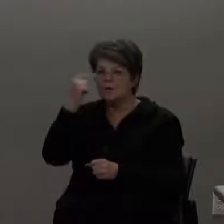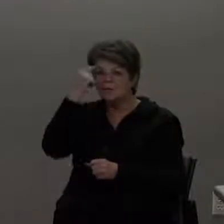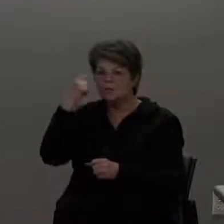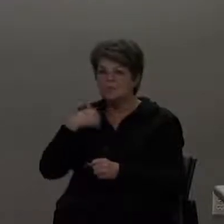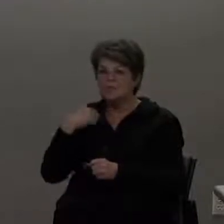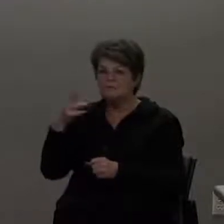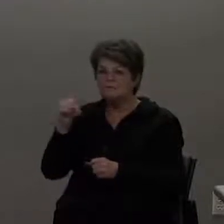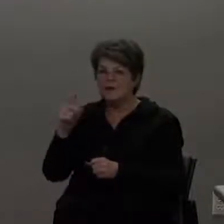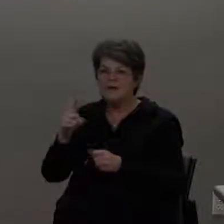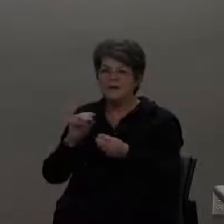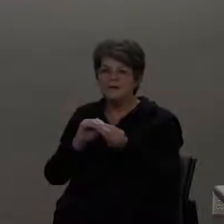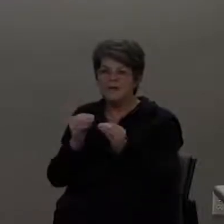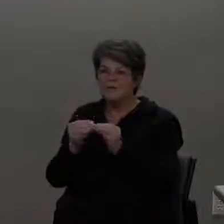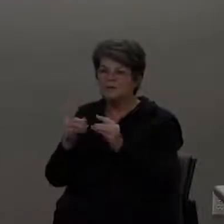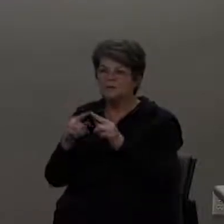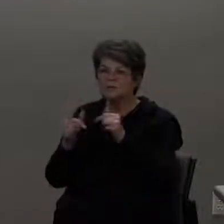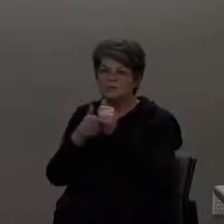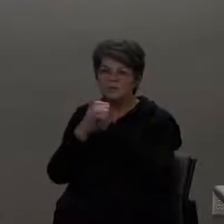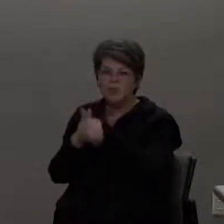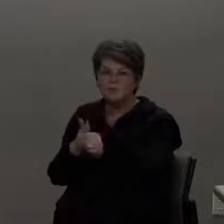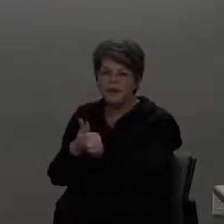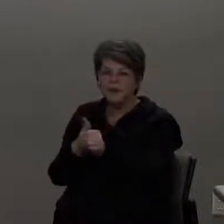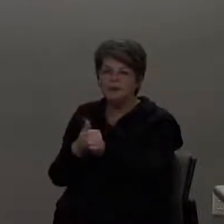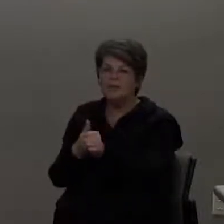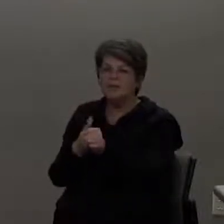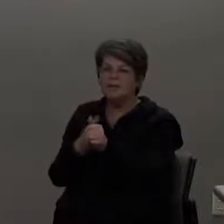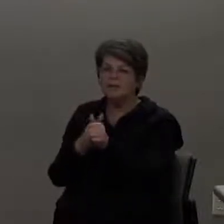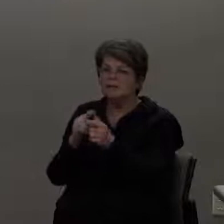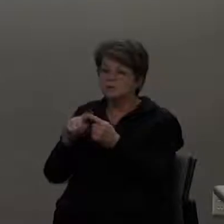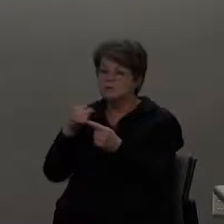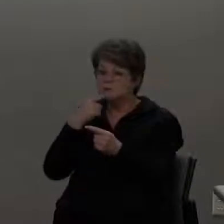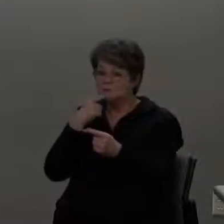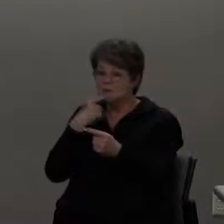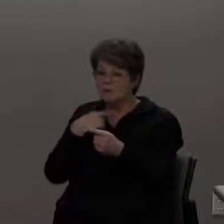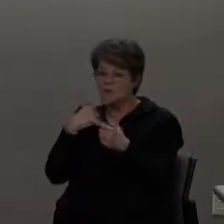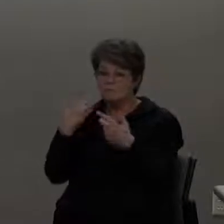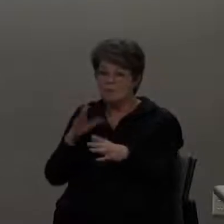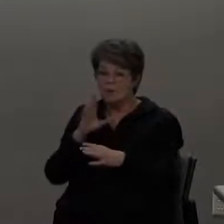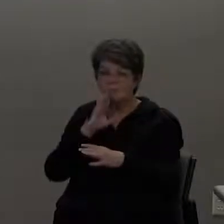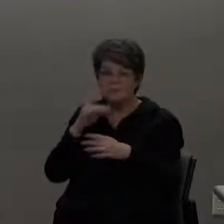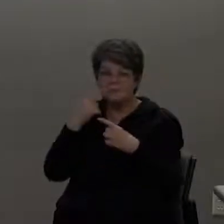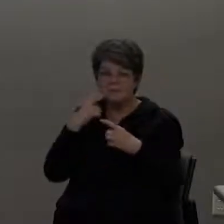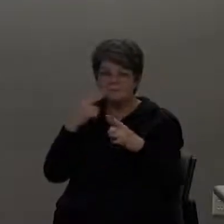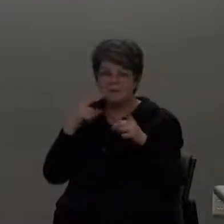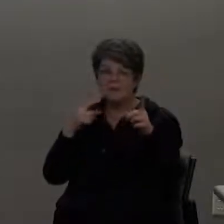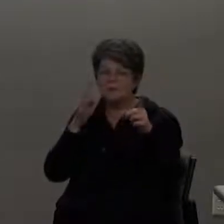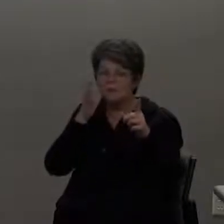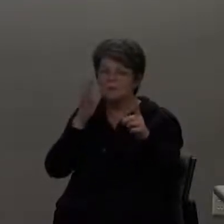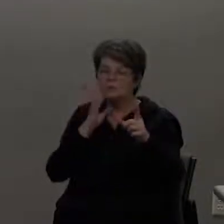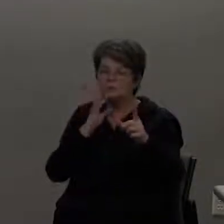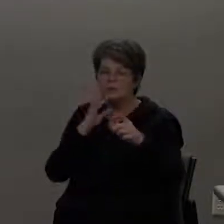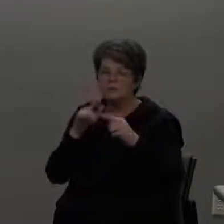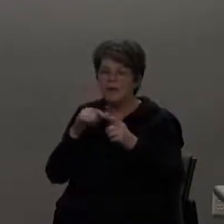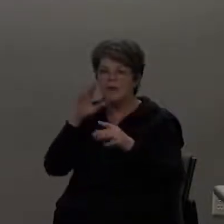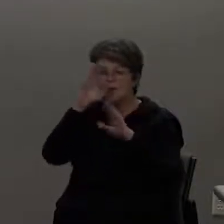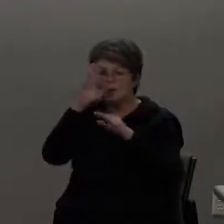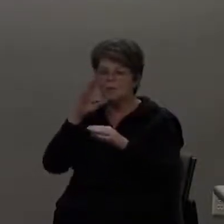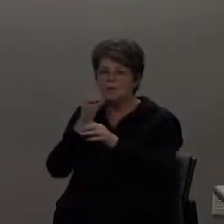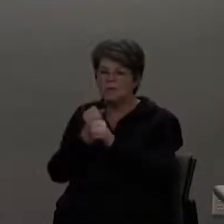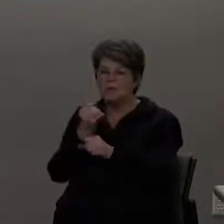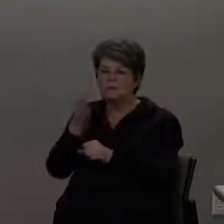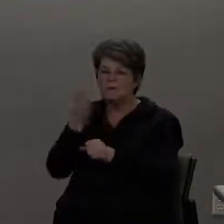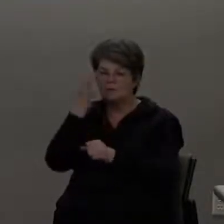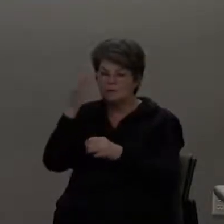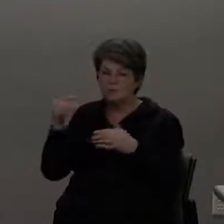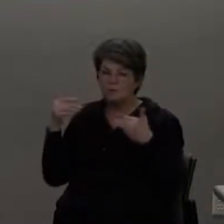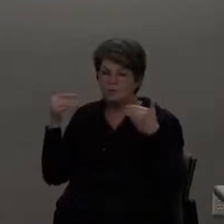had numbers to go by, so can sure. we say we've been successful over 10 years? That's what we're going to get into. I hope we get there, because